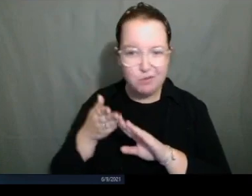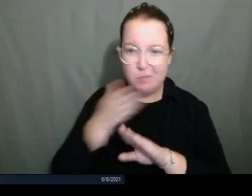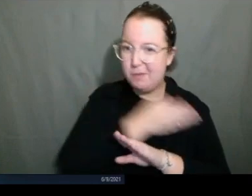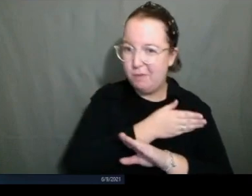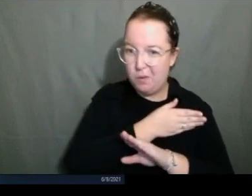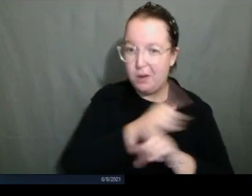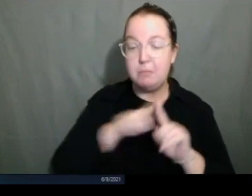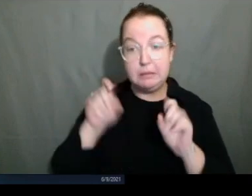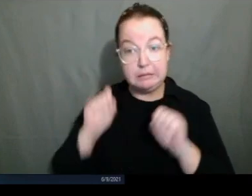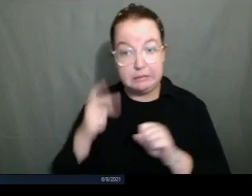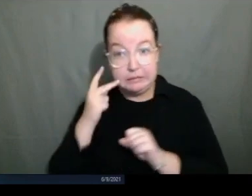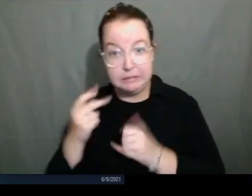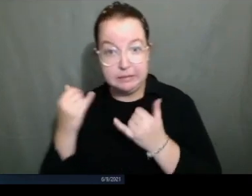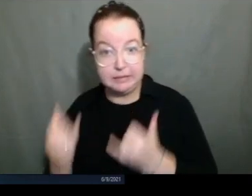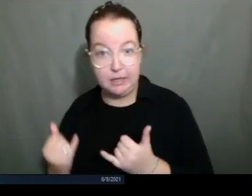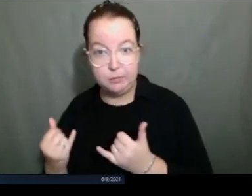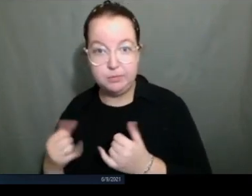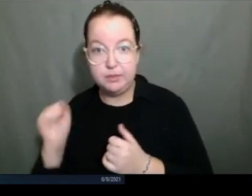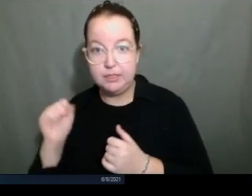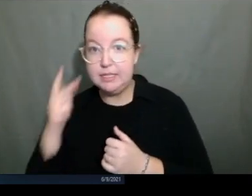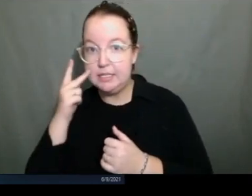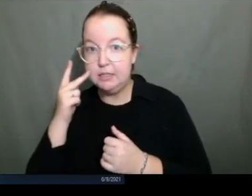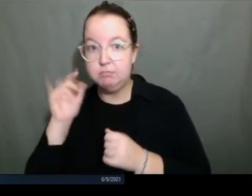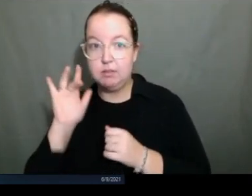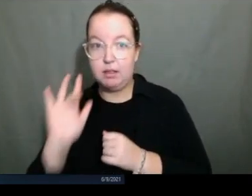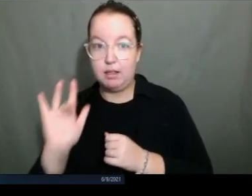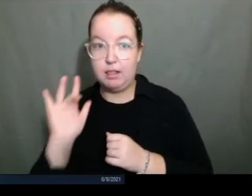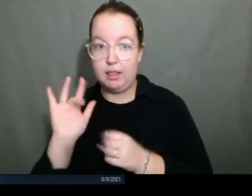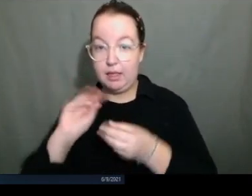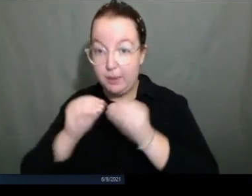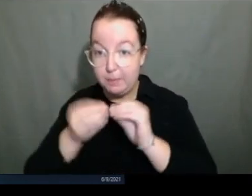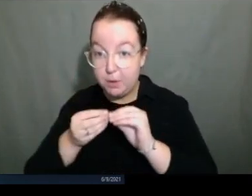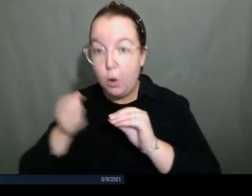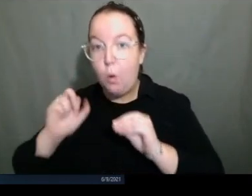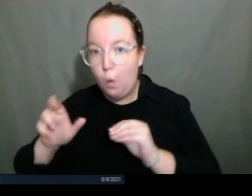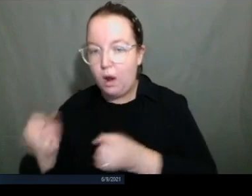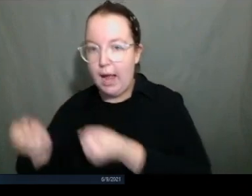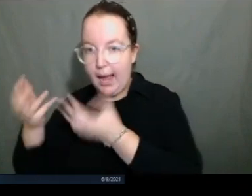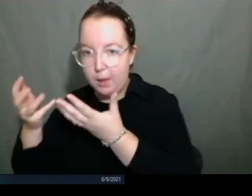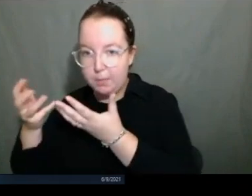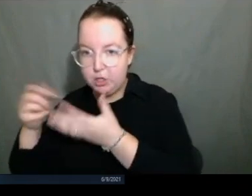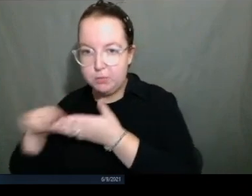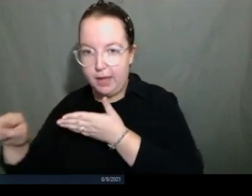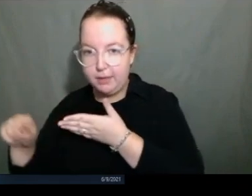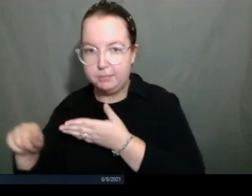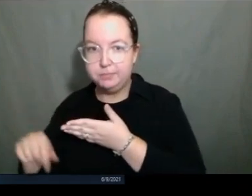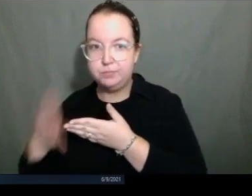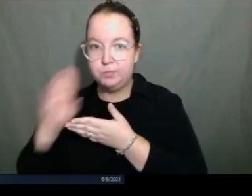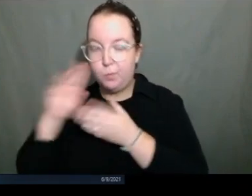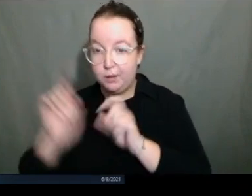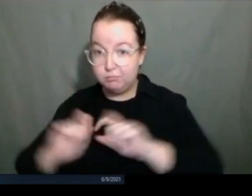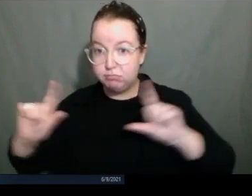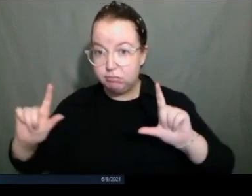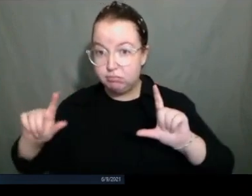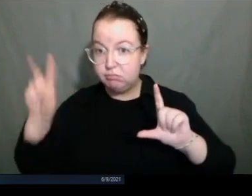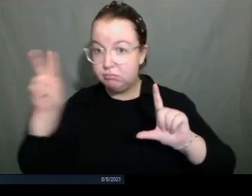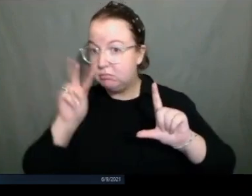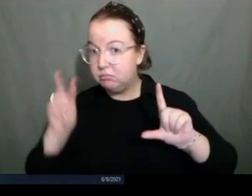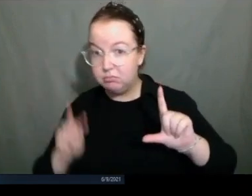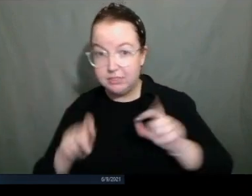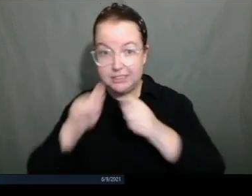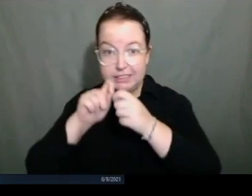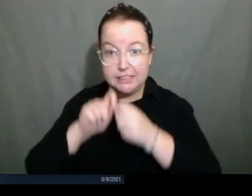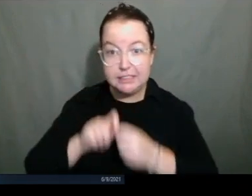the check number or the net amount, and that will bring you in to where you can view the check details. So this will show